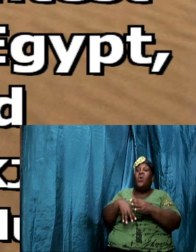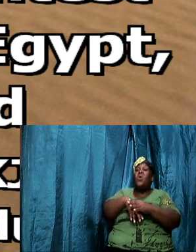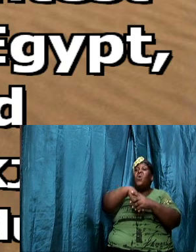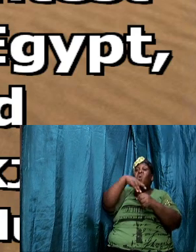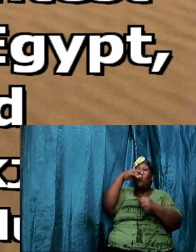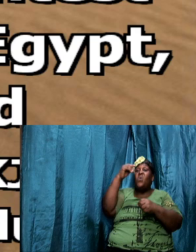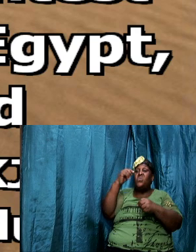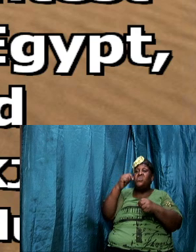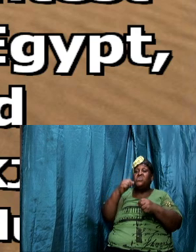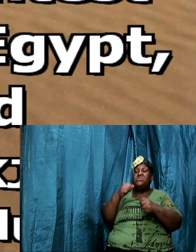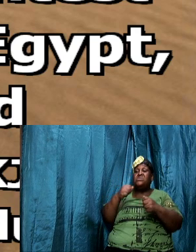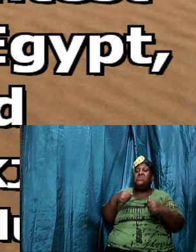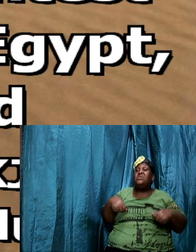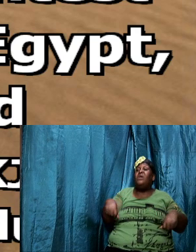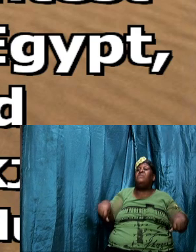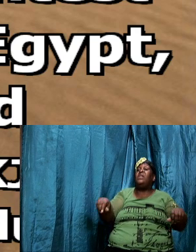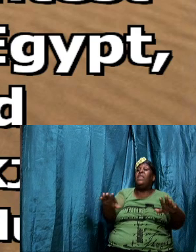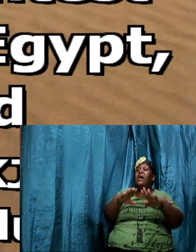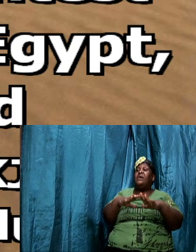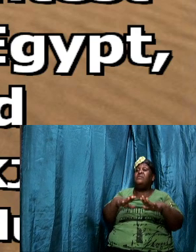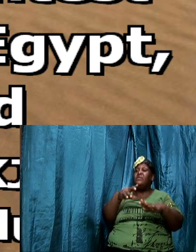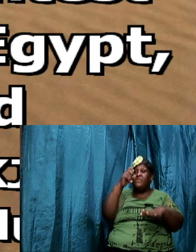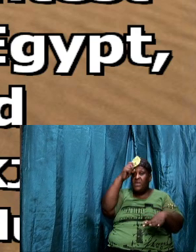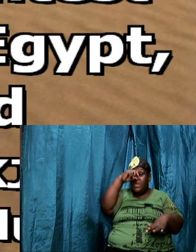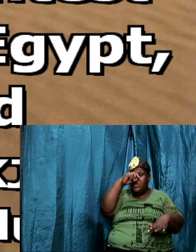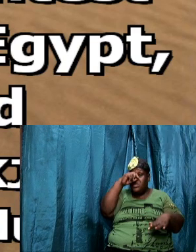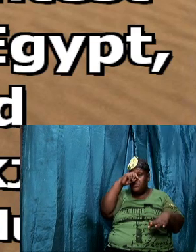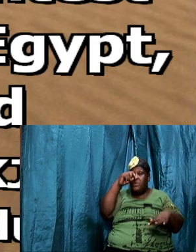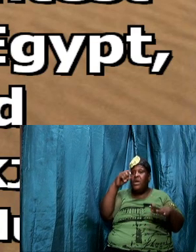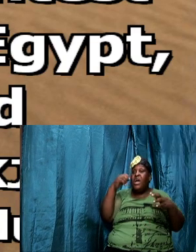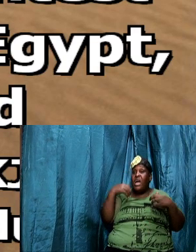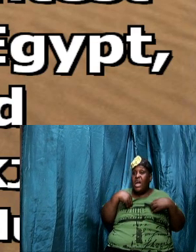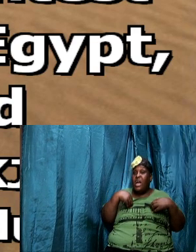broughtest, thou Moses. So here we do, go down